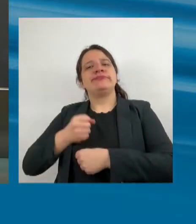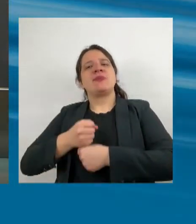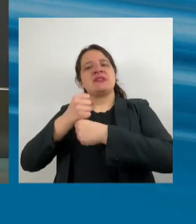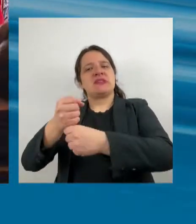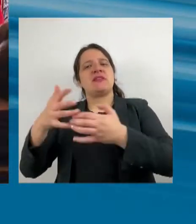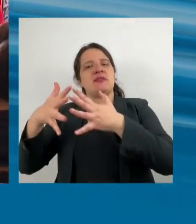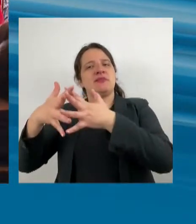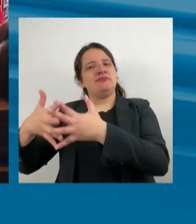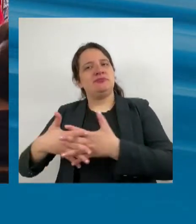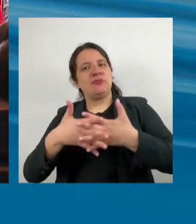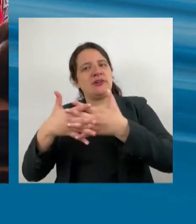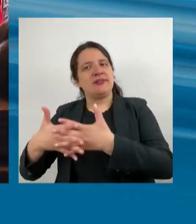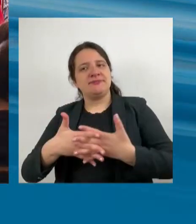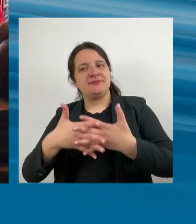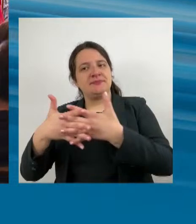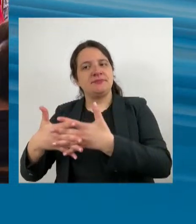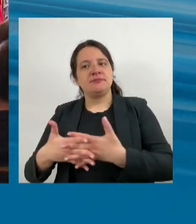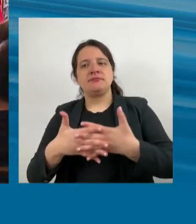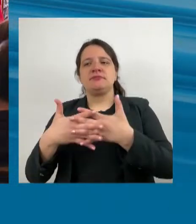United States.